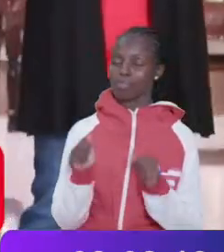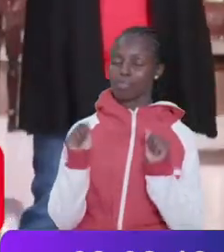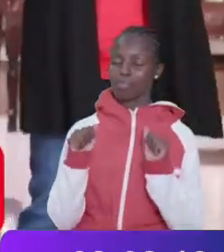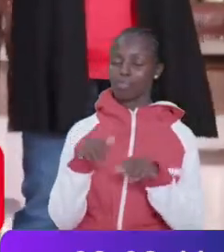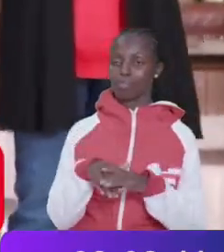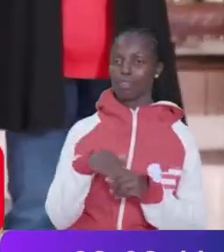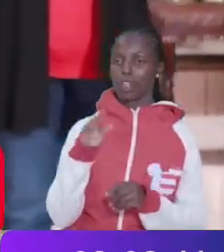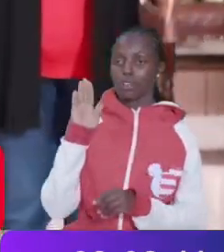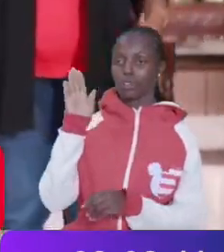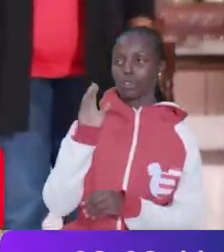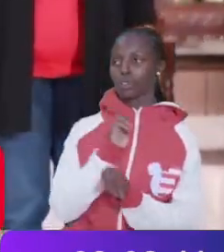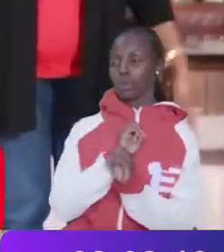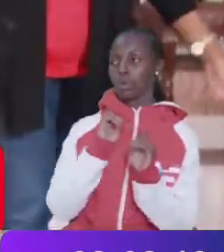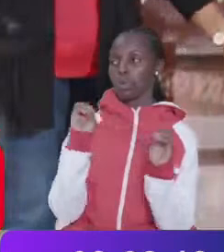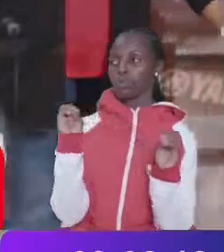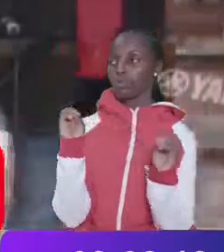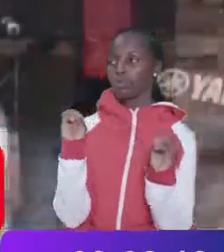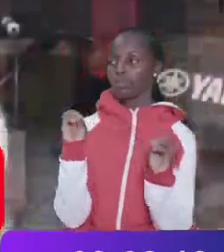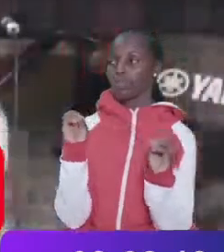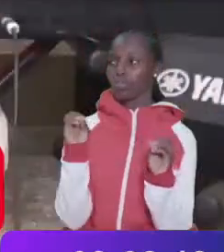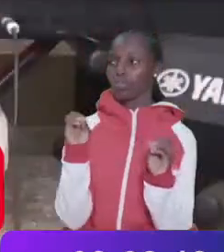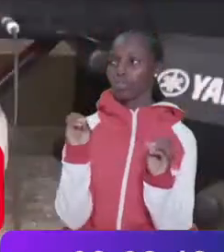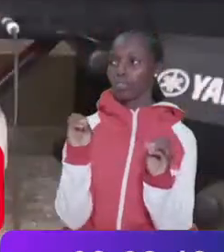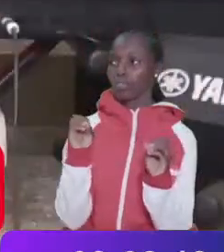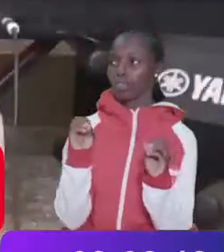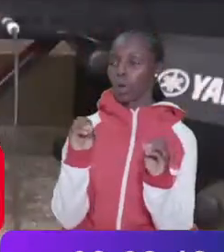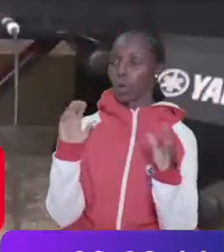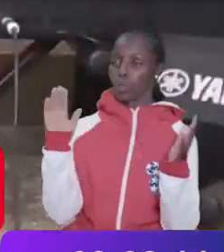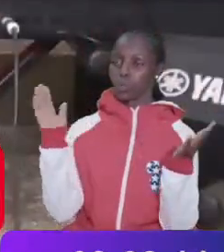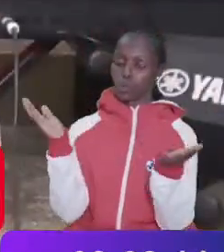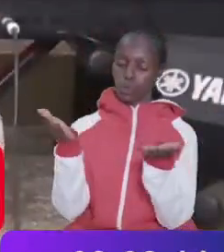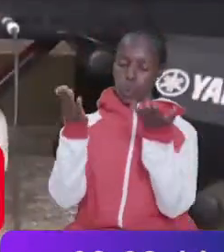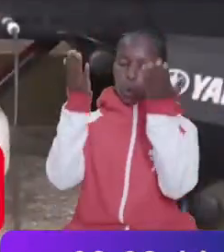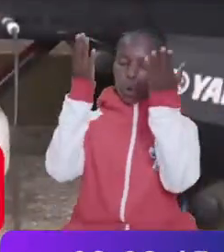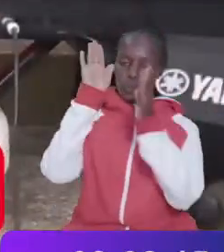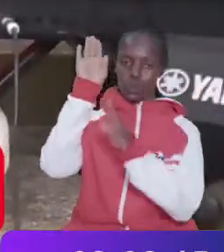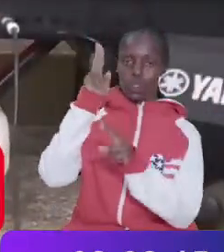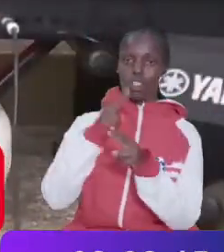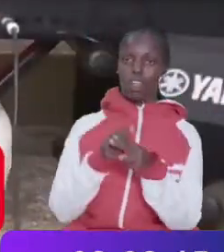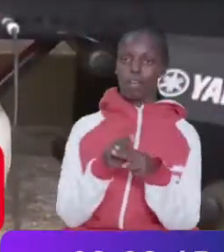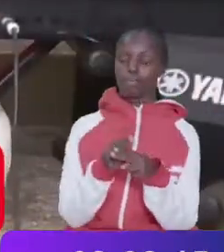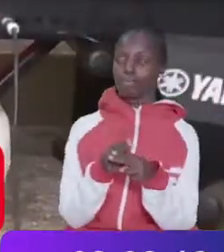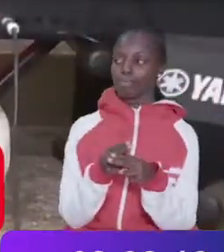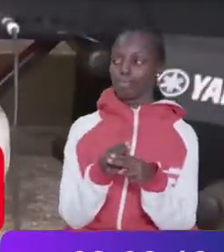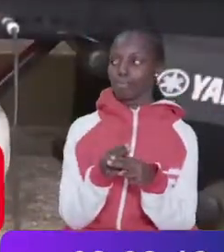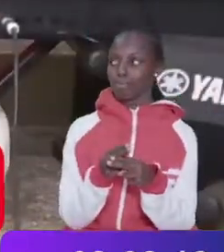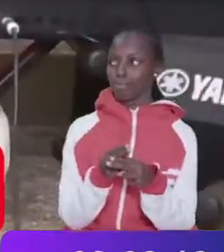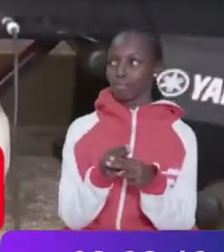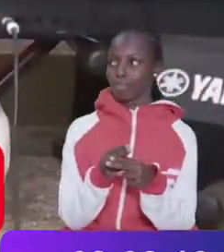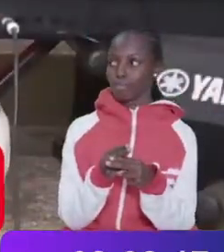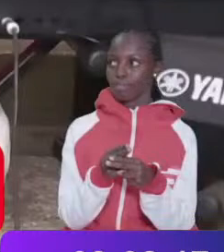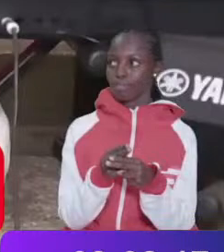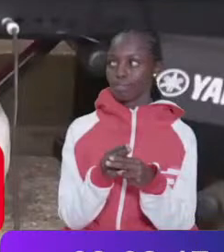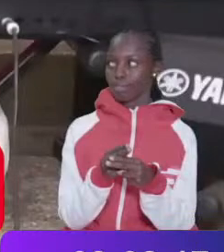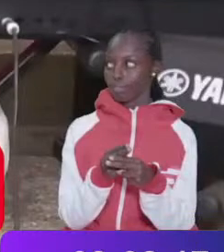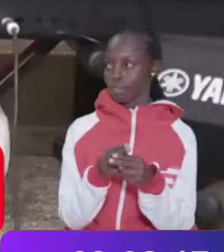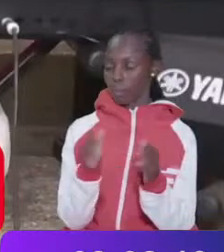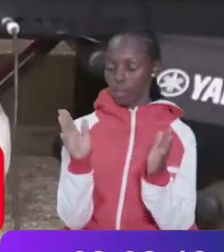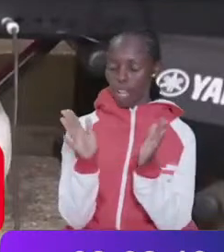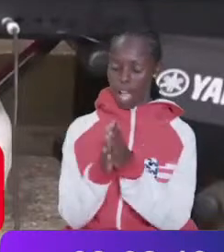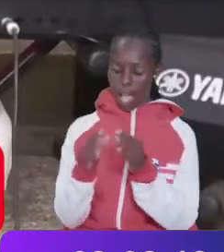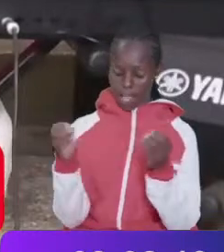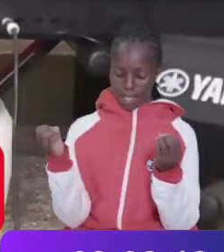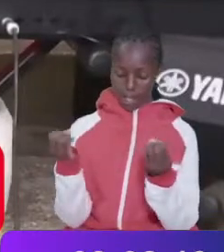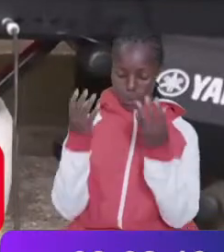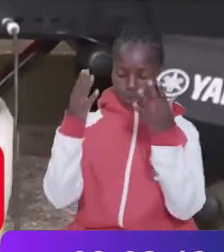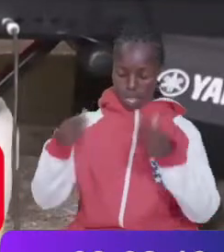need you, King of glory, be magnified, be exalted on high, and set the my work. Hallelujah, hallelujah. Okay,